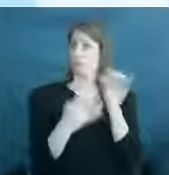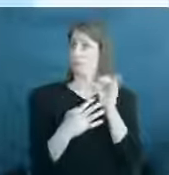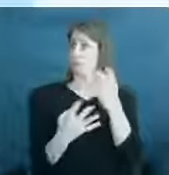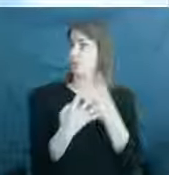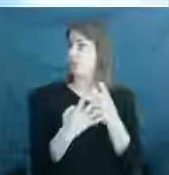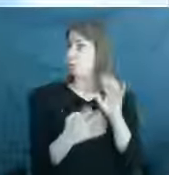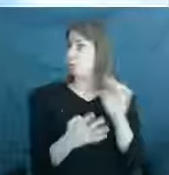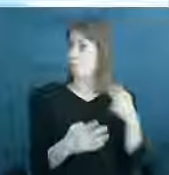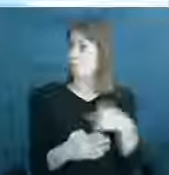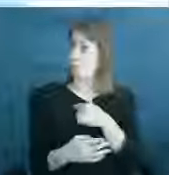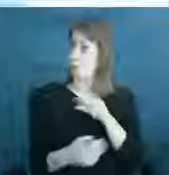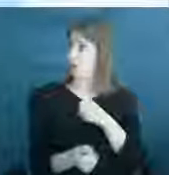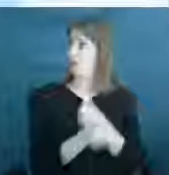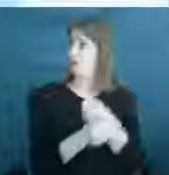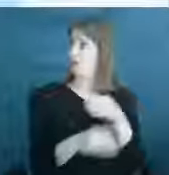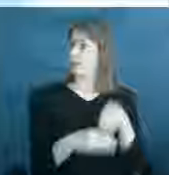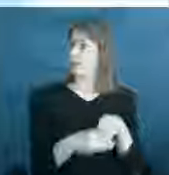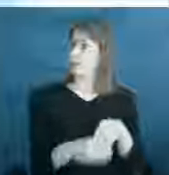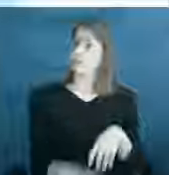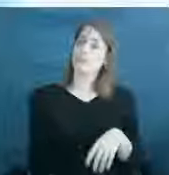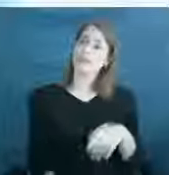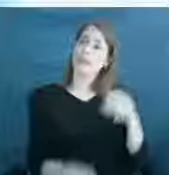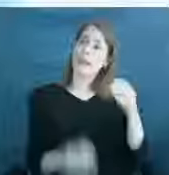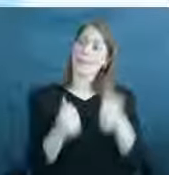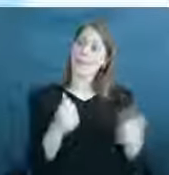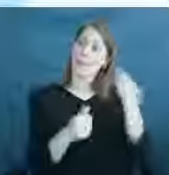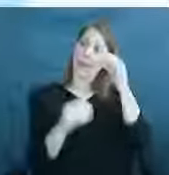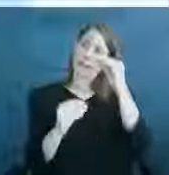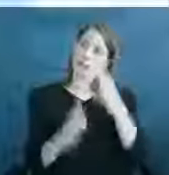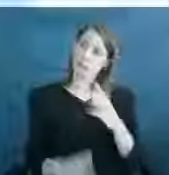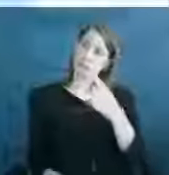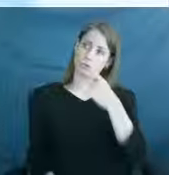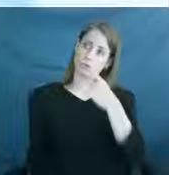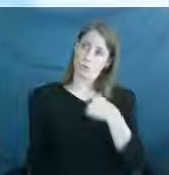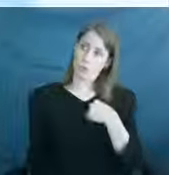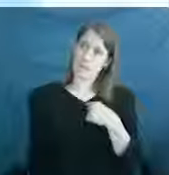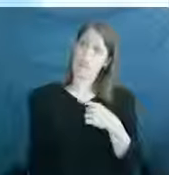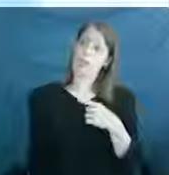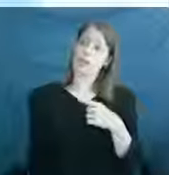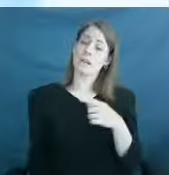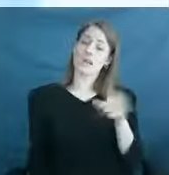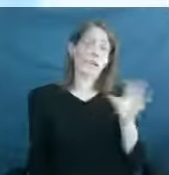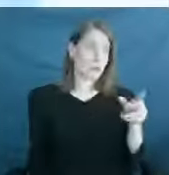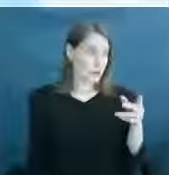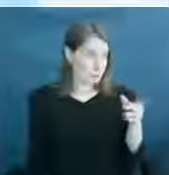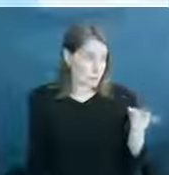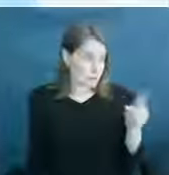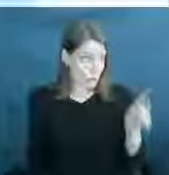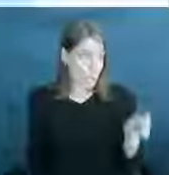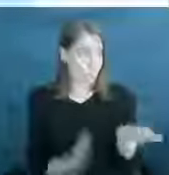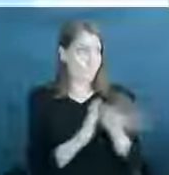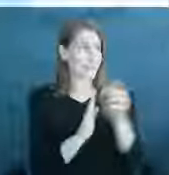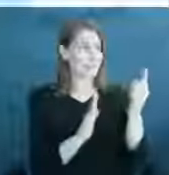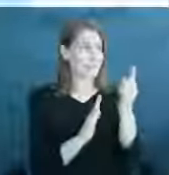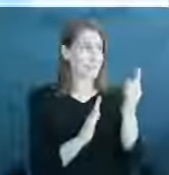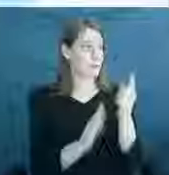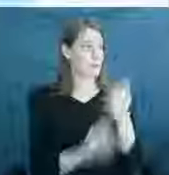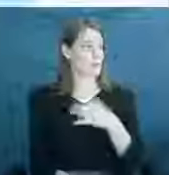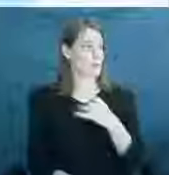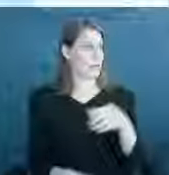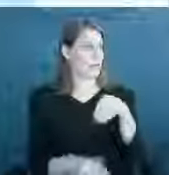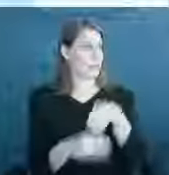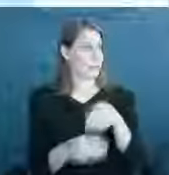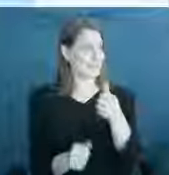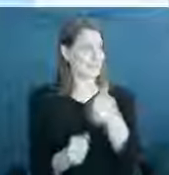and they'd beaten people, horrible. And the head said to me then, Paul, you've got to find something to